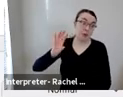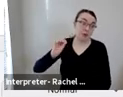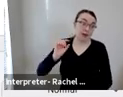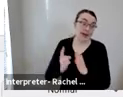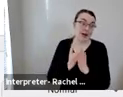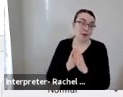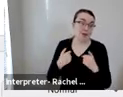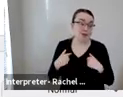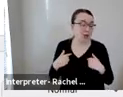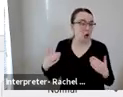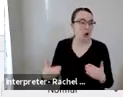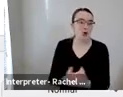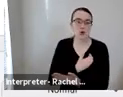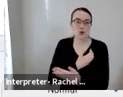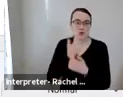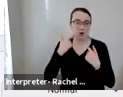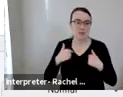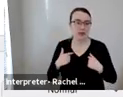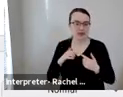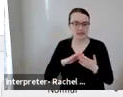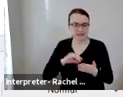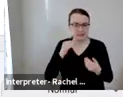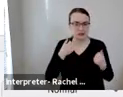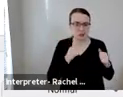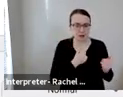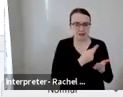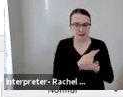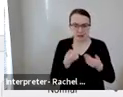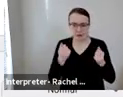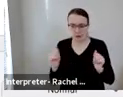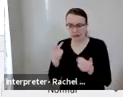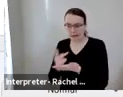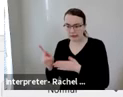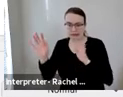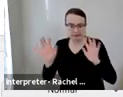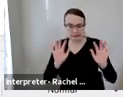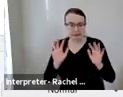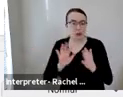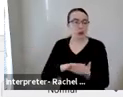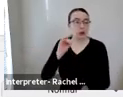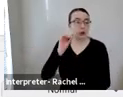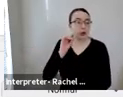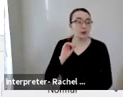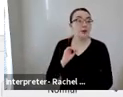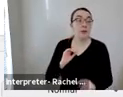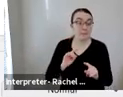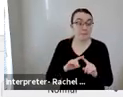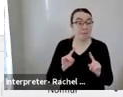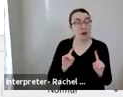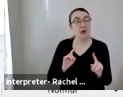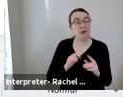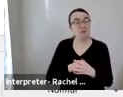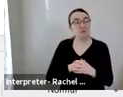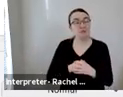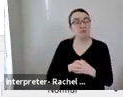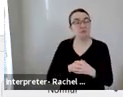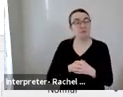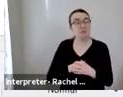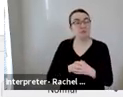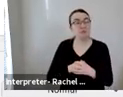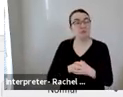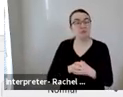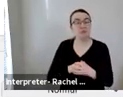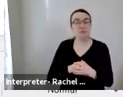what I was doing there. Right. And I had a lot of trial and error. But I would say that if you want to talk about